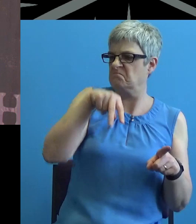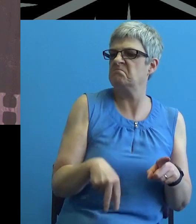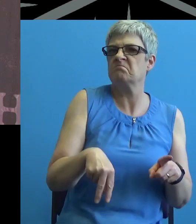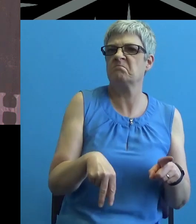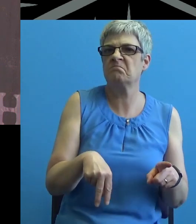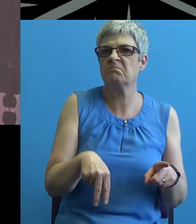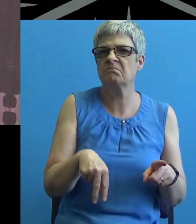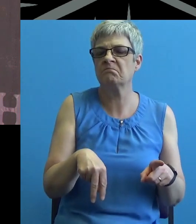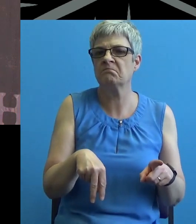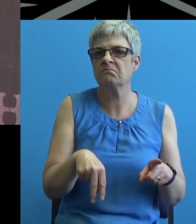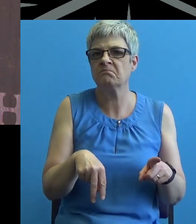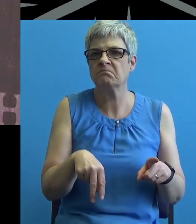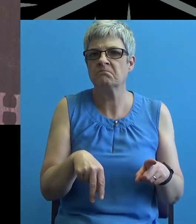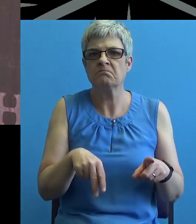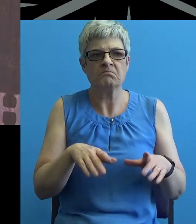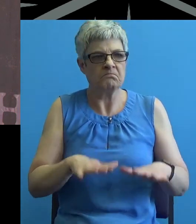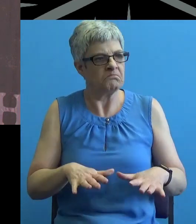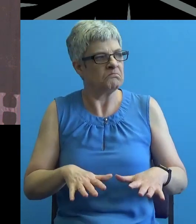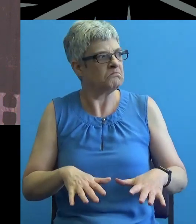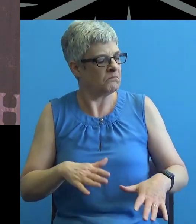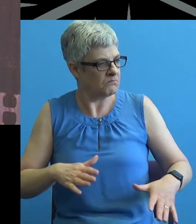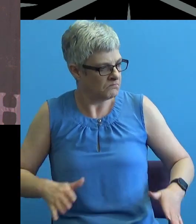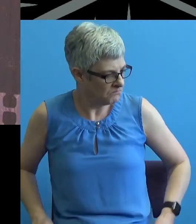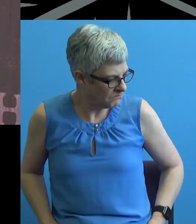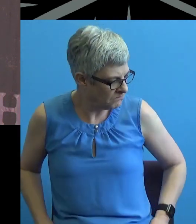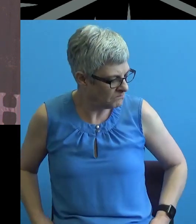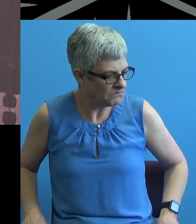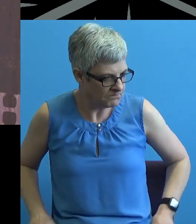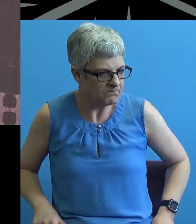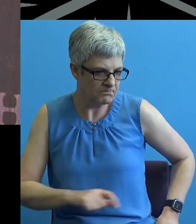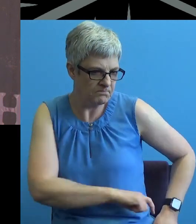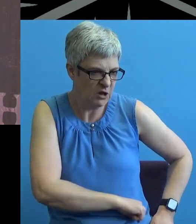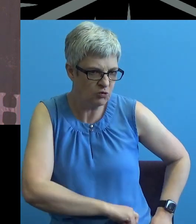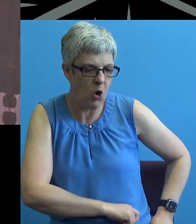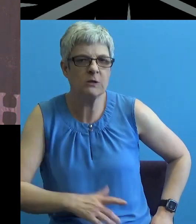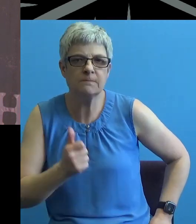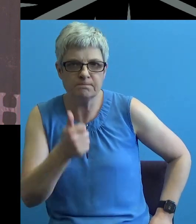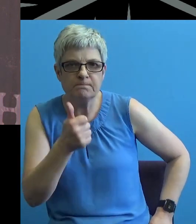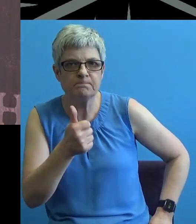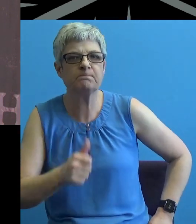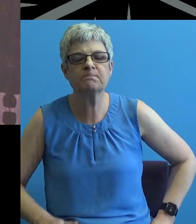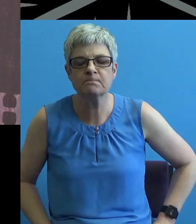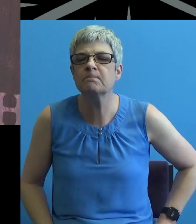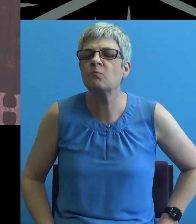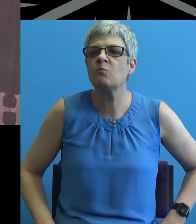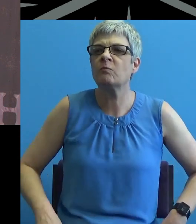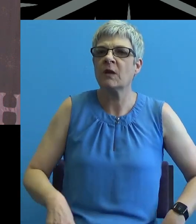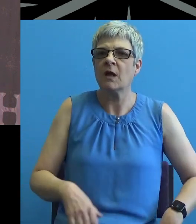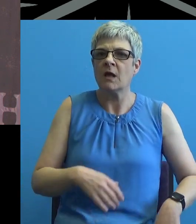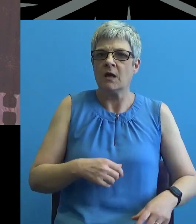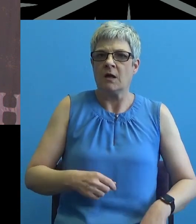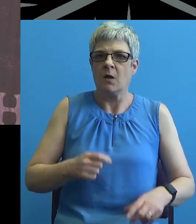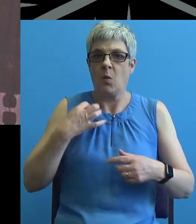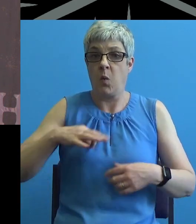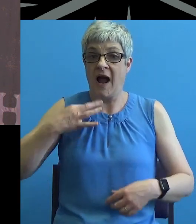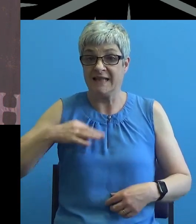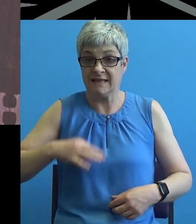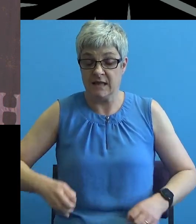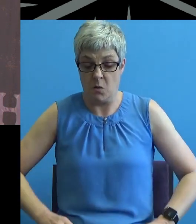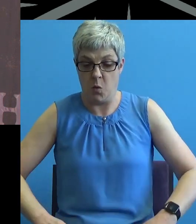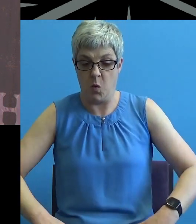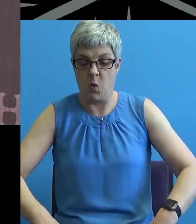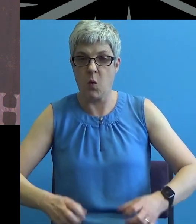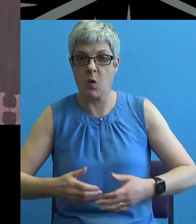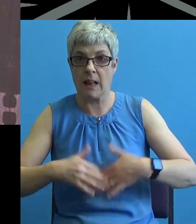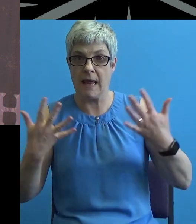stallion, gently ensured his pistols and sword were in place. His white chaps gleamed in the orangey